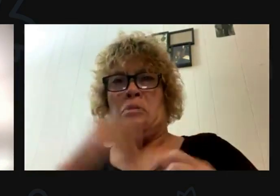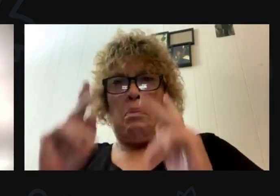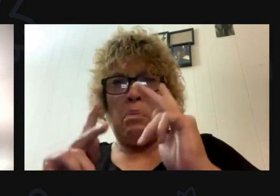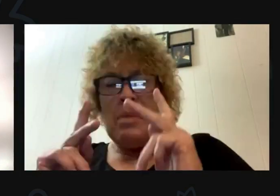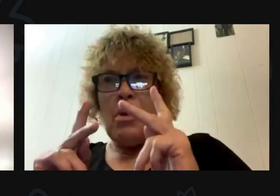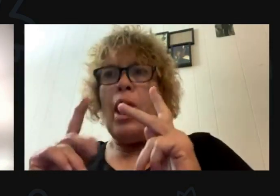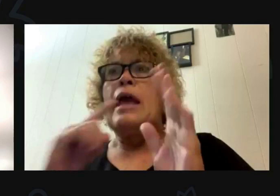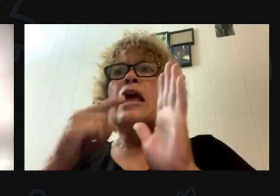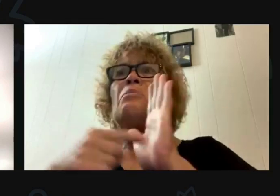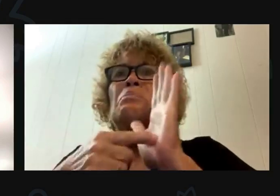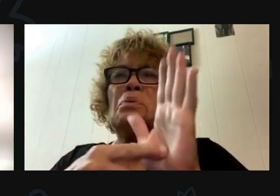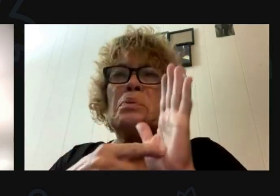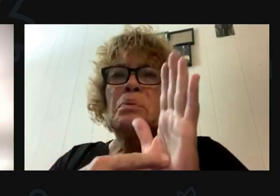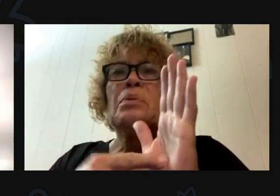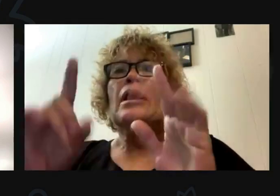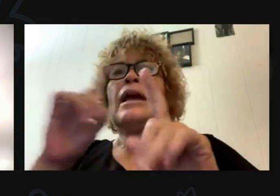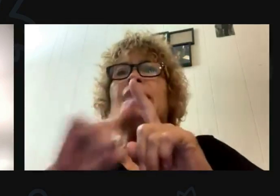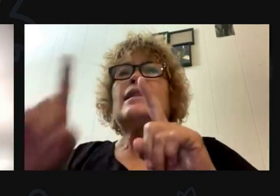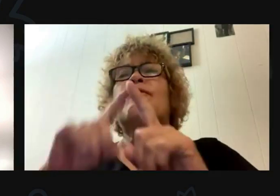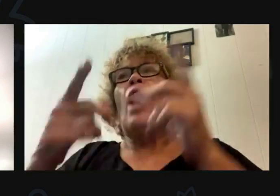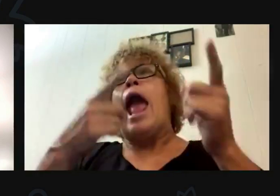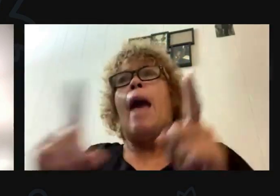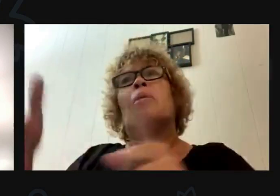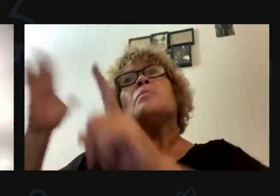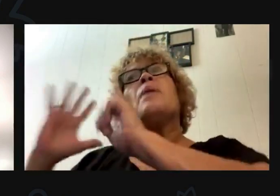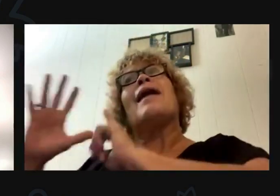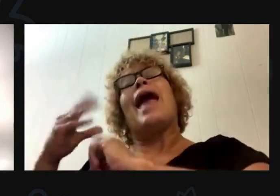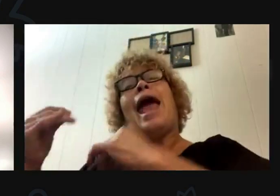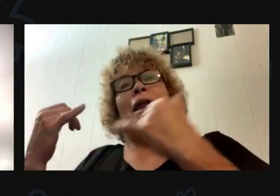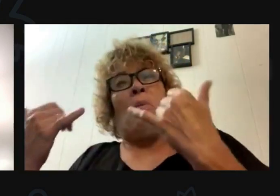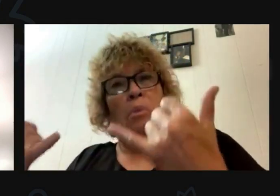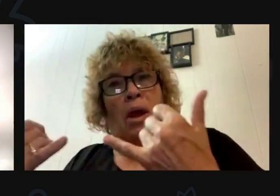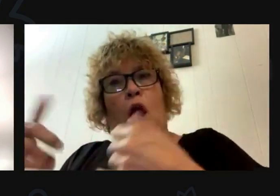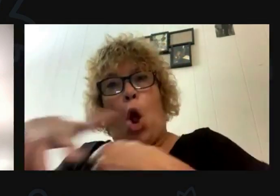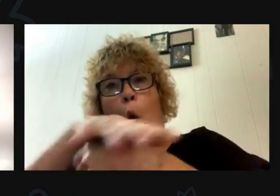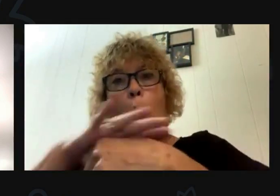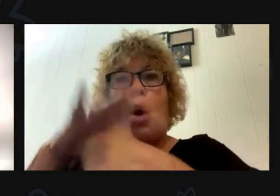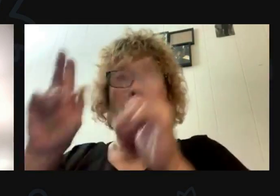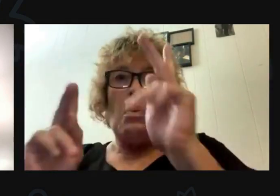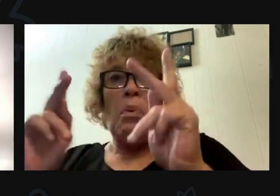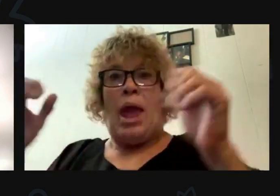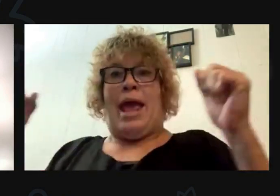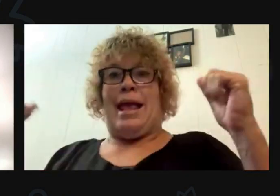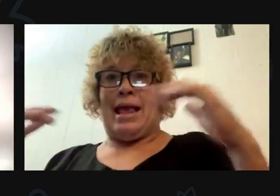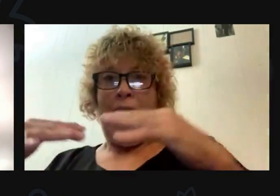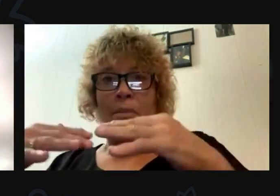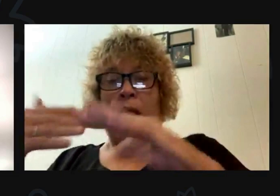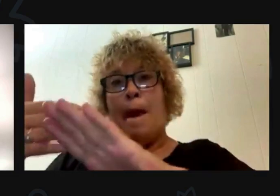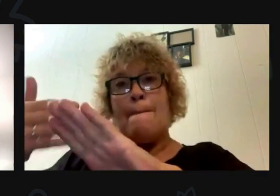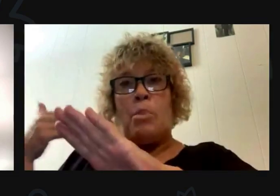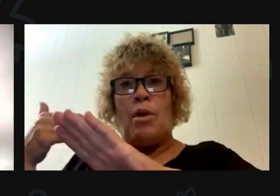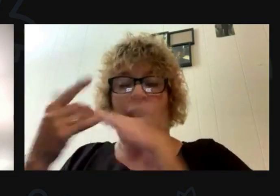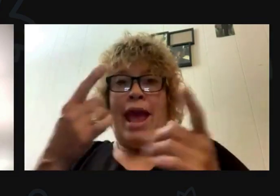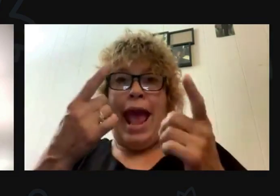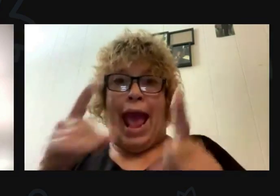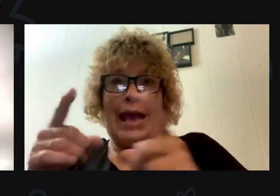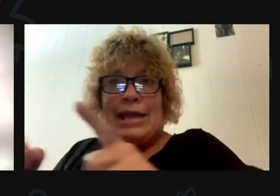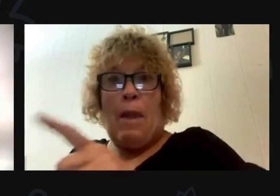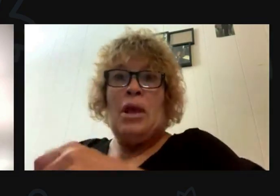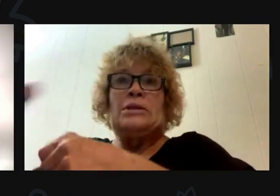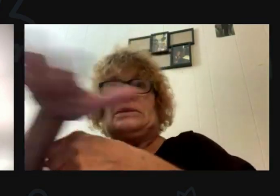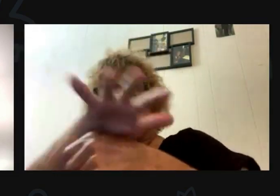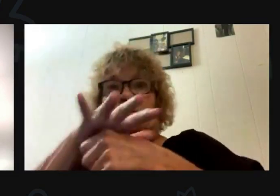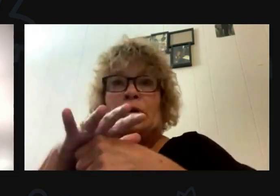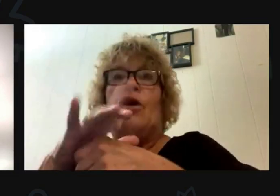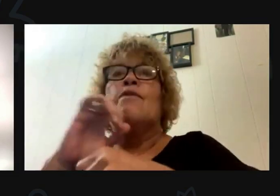highlights particular instances in the past as well as the present where local citizens came together during previous epidemics and pandemics for